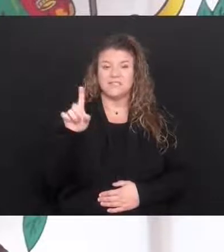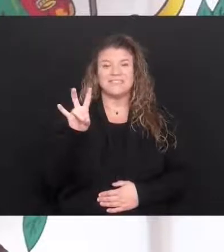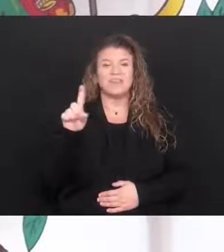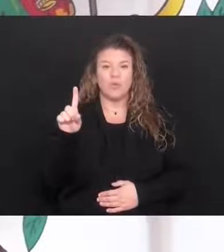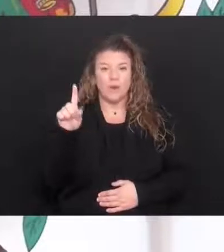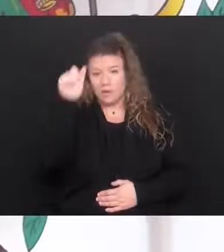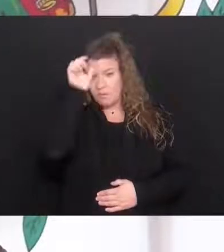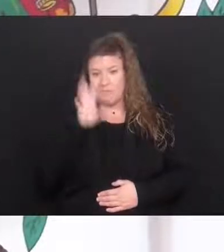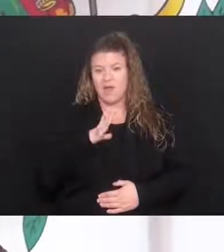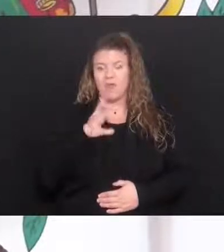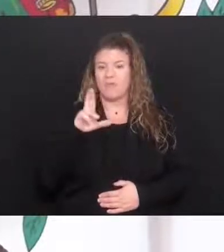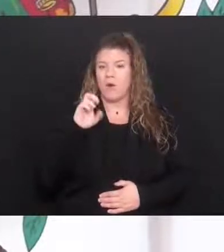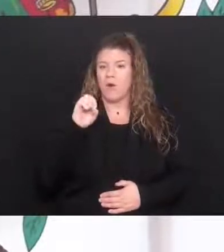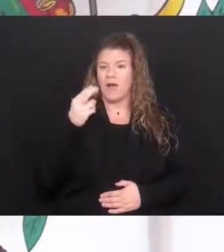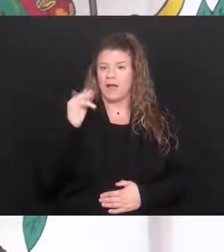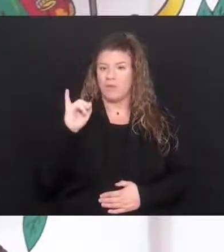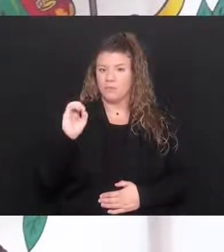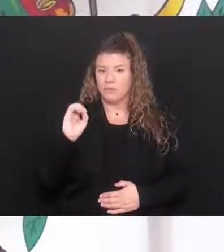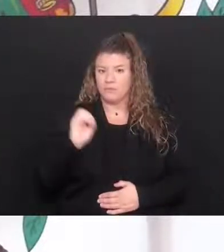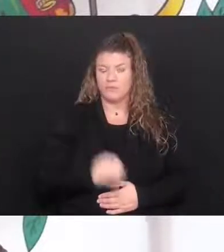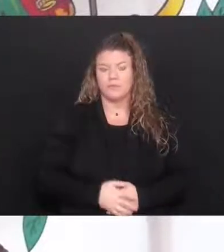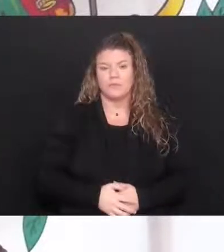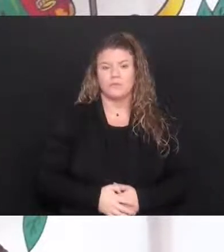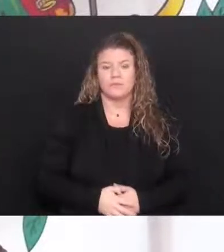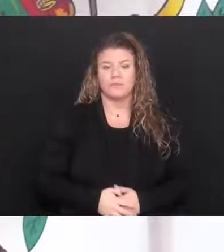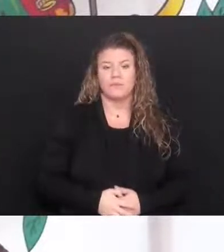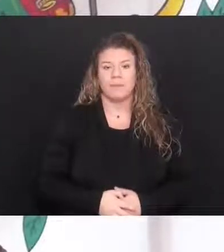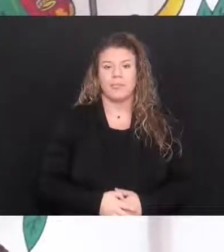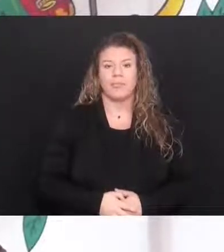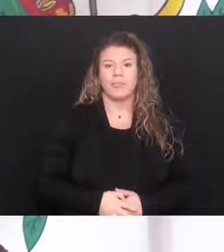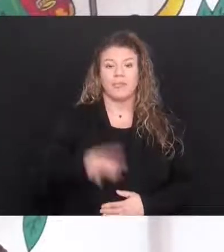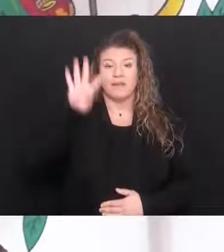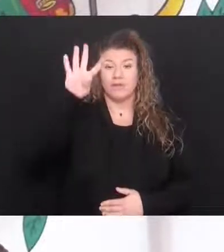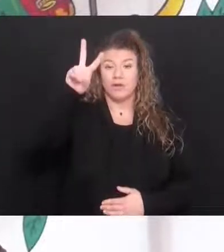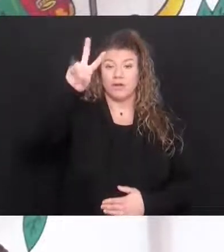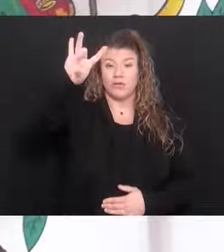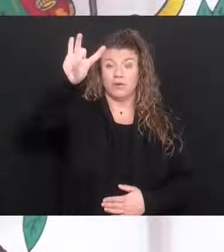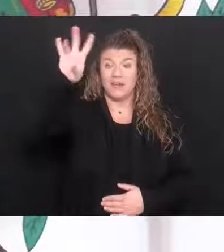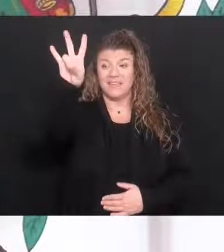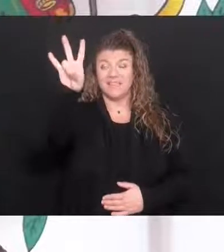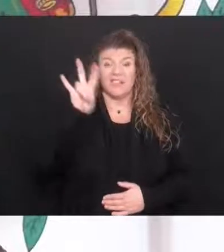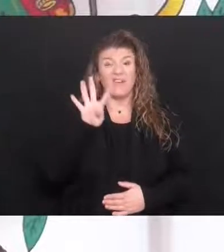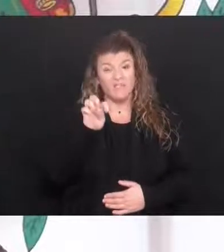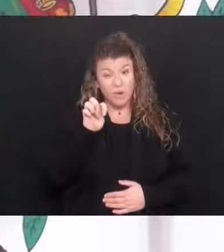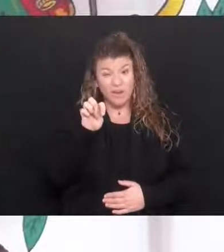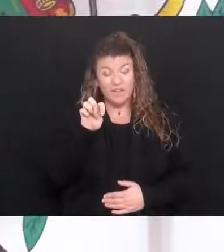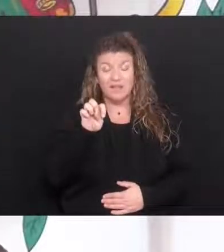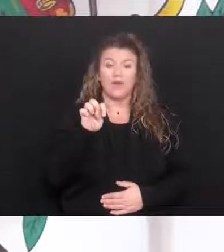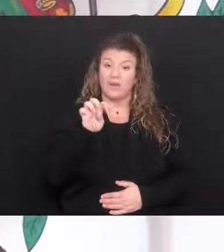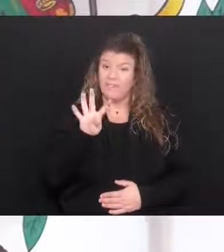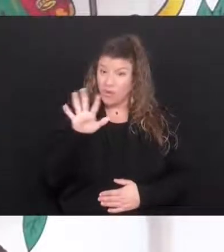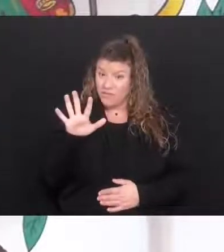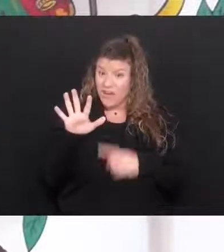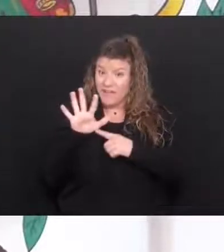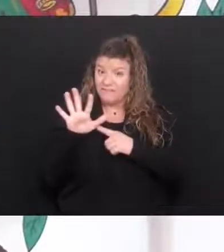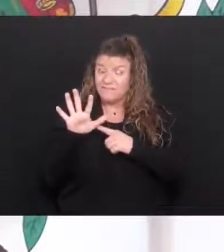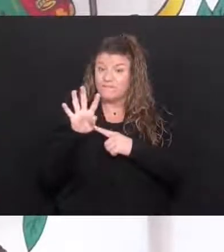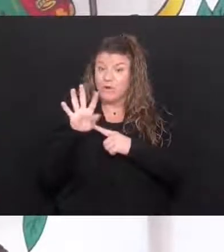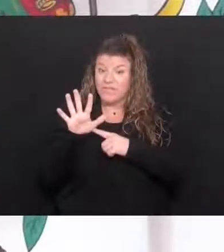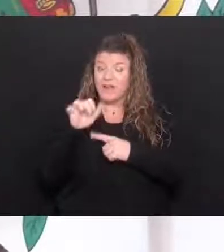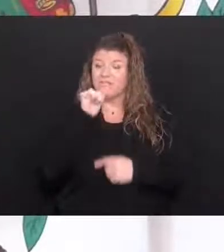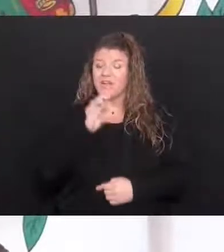71-year-old male from Ohio County. The 4,287th death, another 45-year-old female